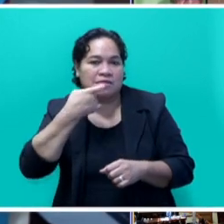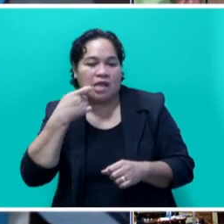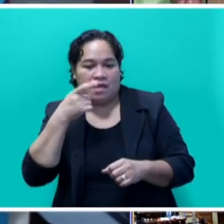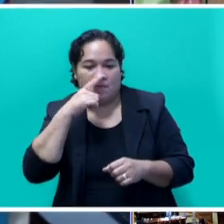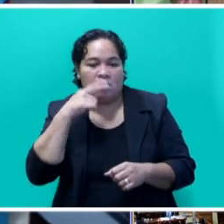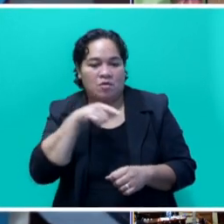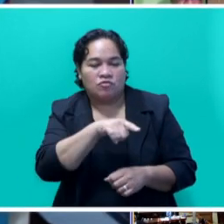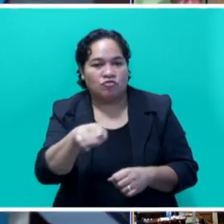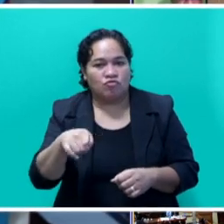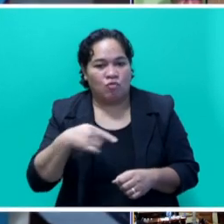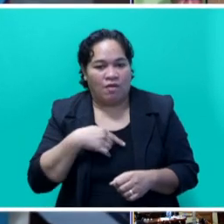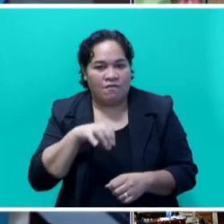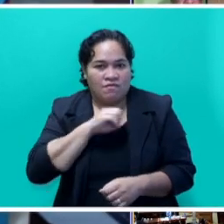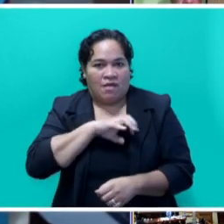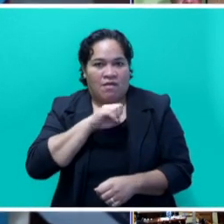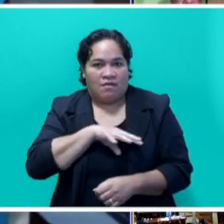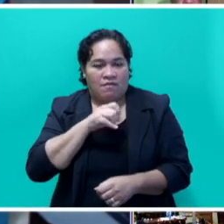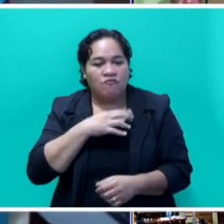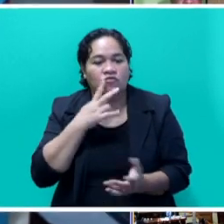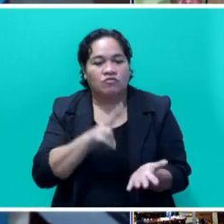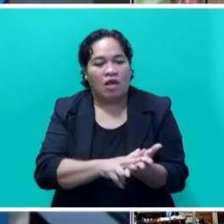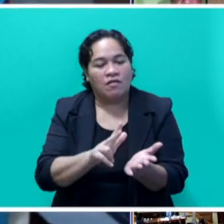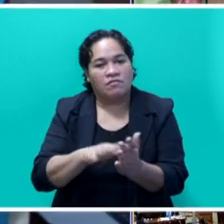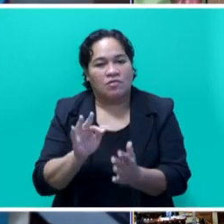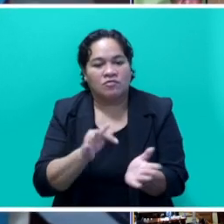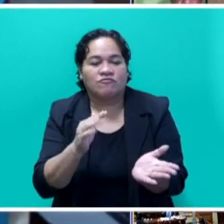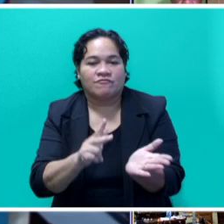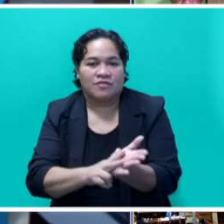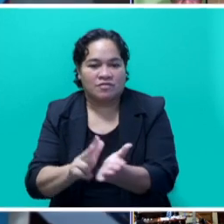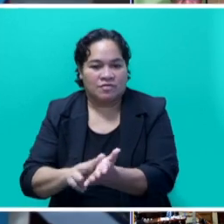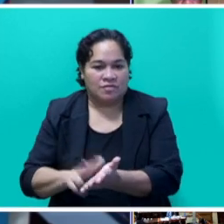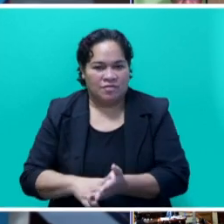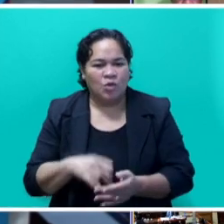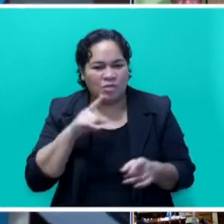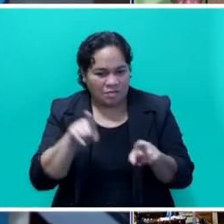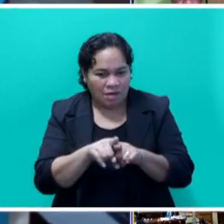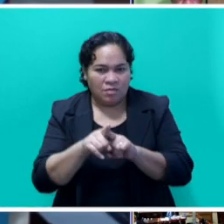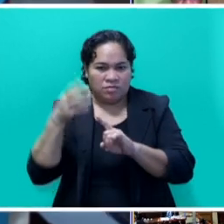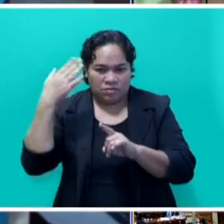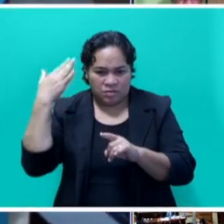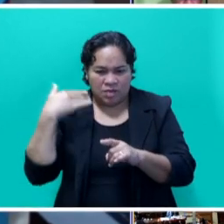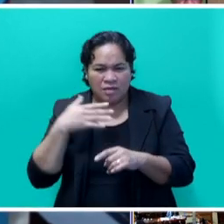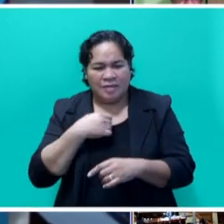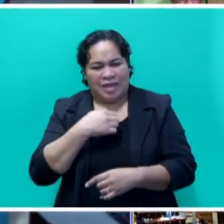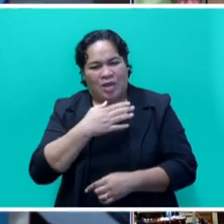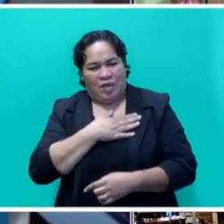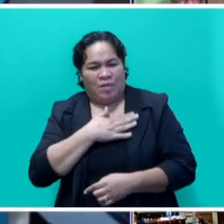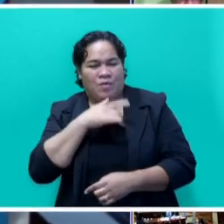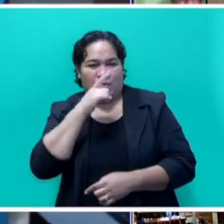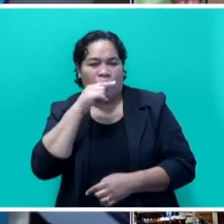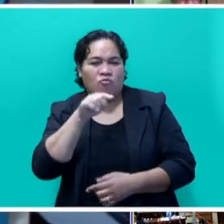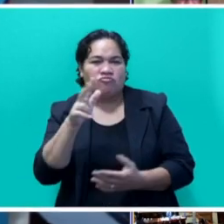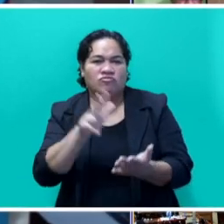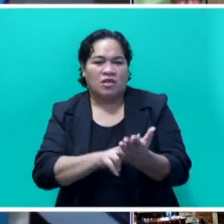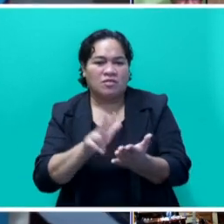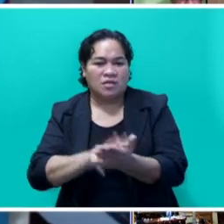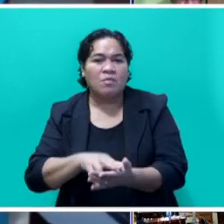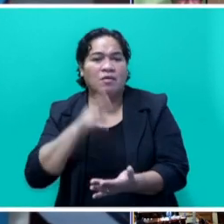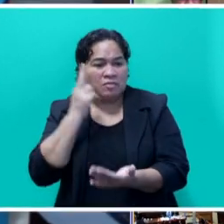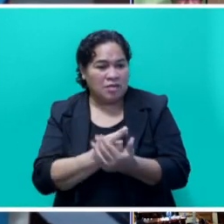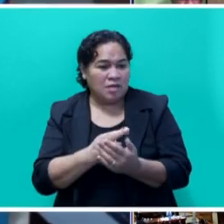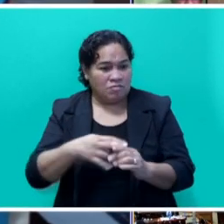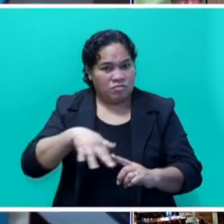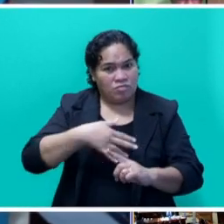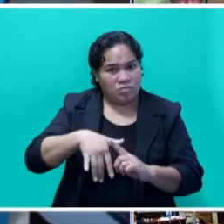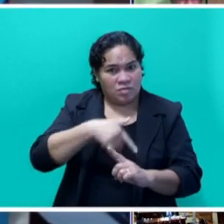ashamed. Have we had enough of this in our history? To the people who signed that petition under false pretenses, I say